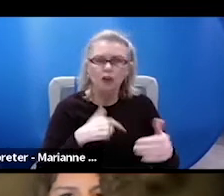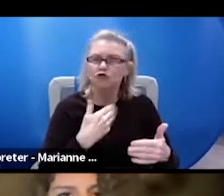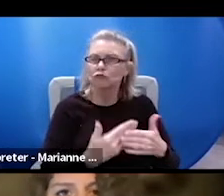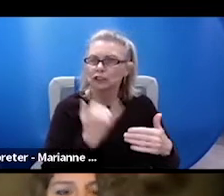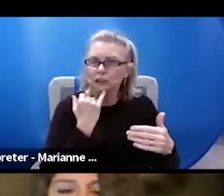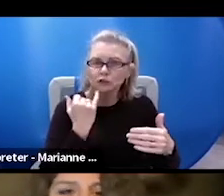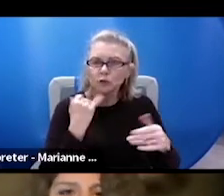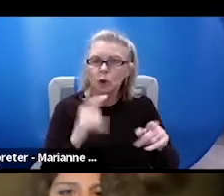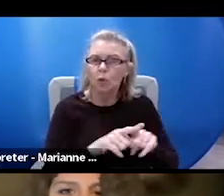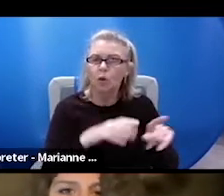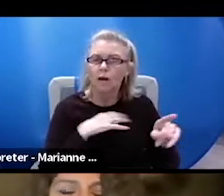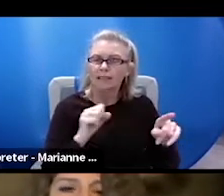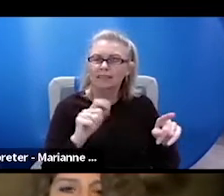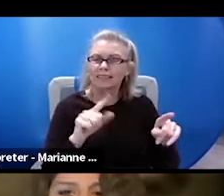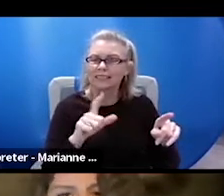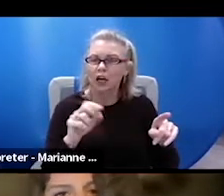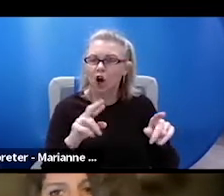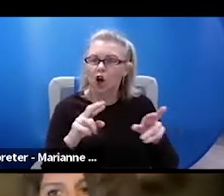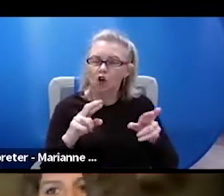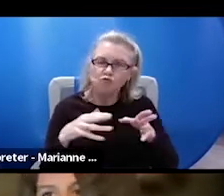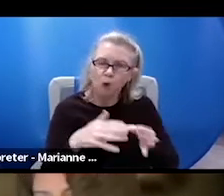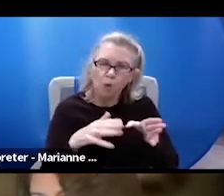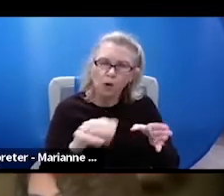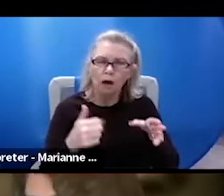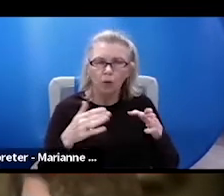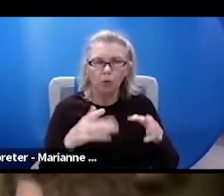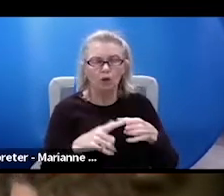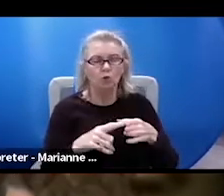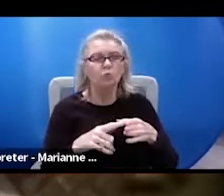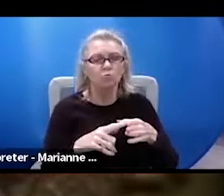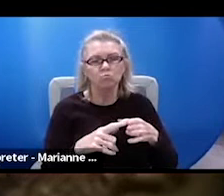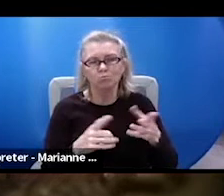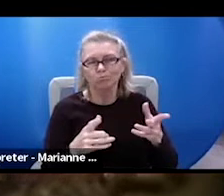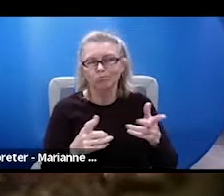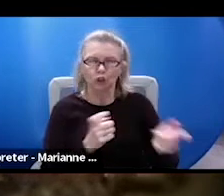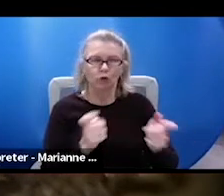settler roads, which function as another way of controlling people and encircling the city.